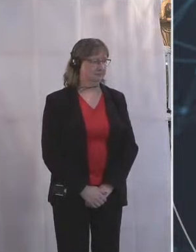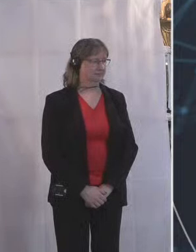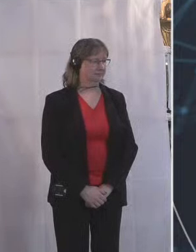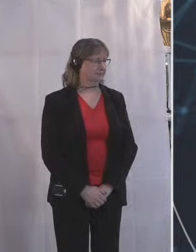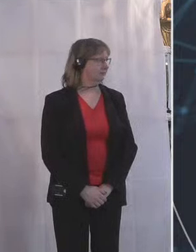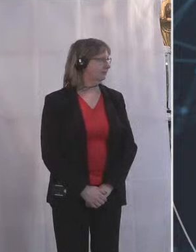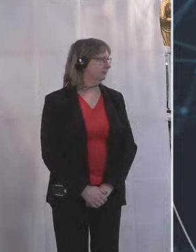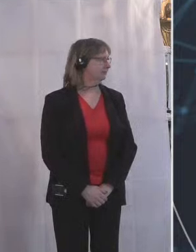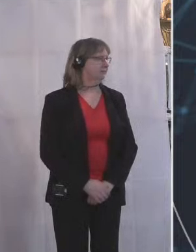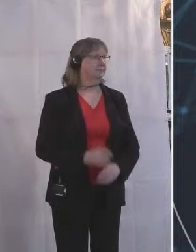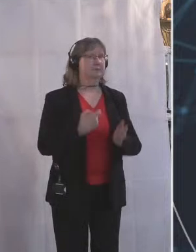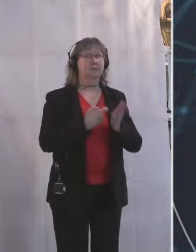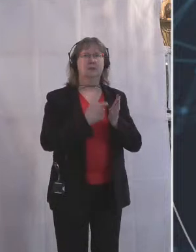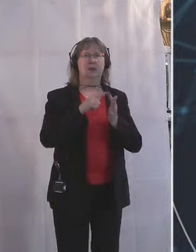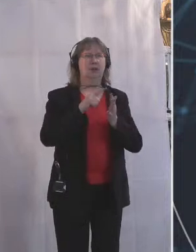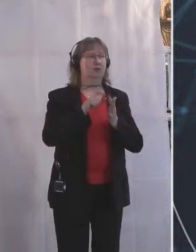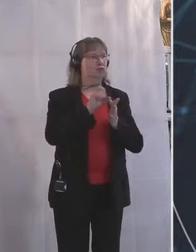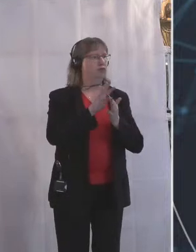Rida,